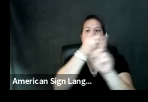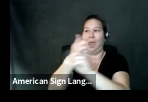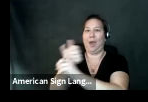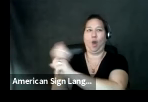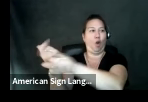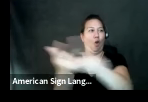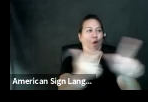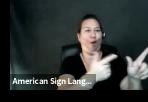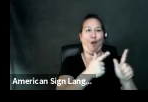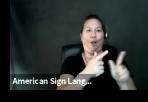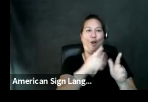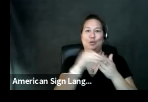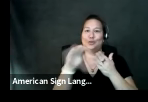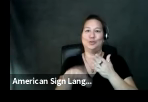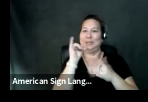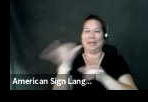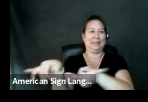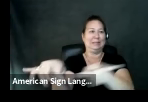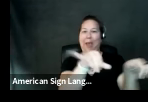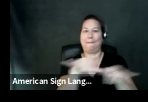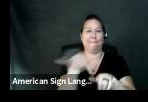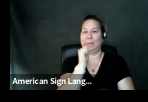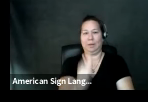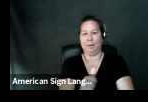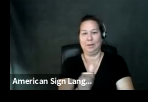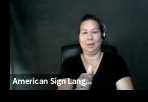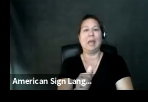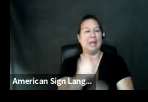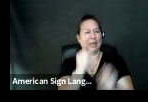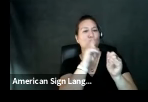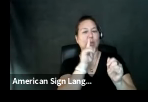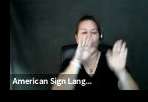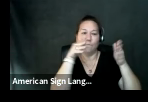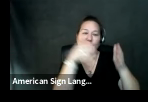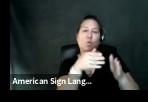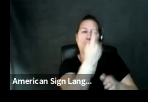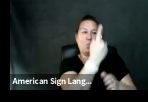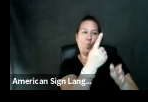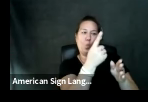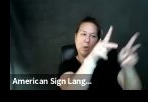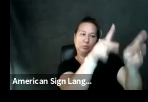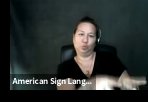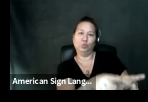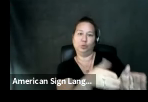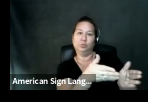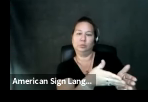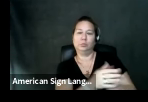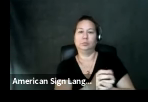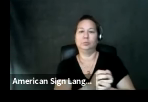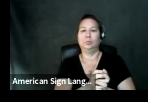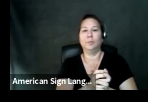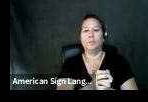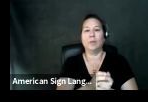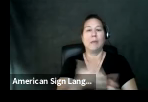be pulling out for direct services, and might be a teacher coming in and pushing into general education.